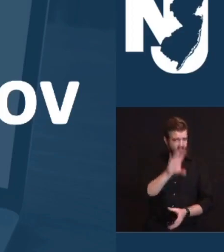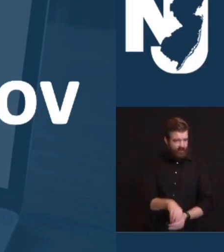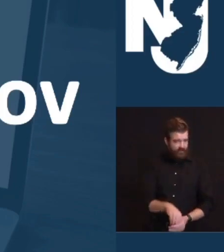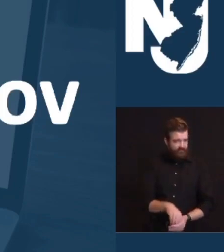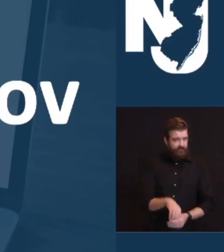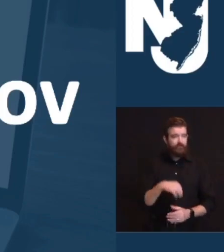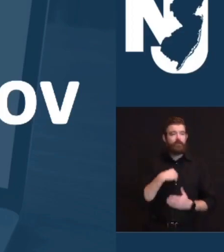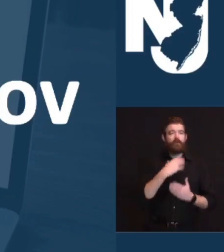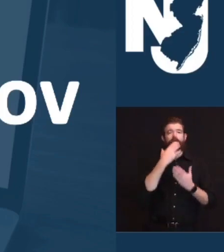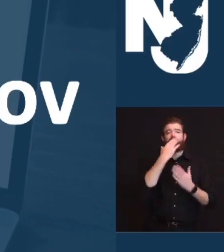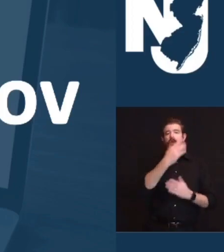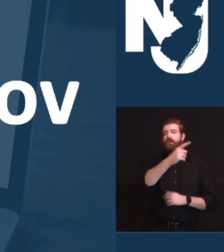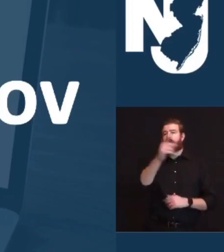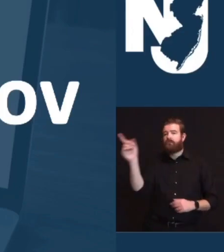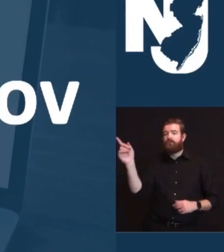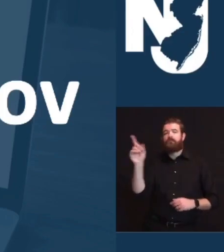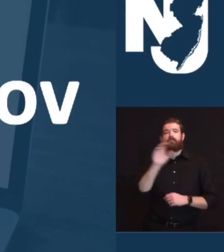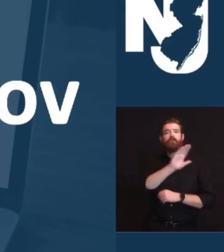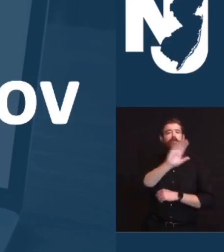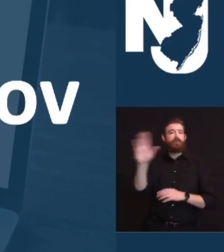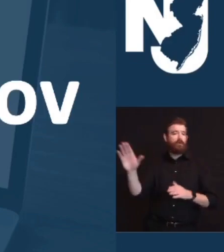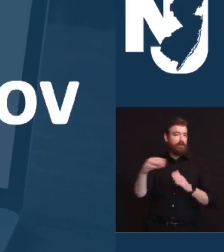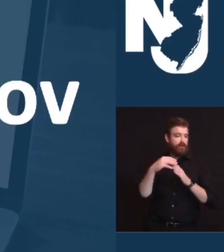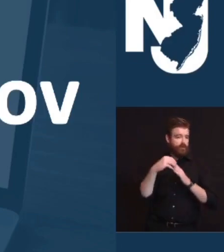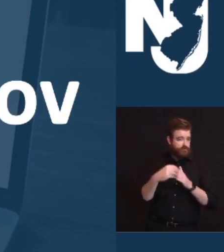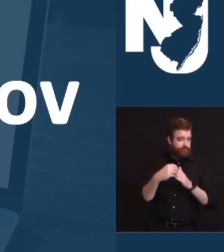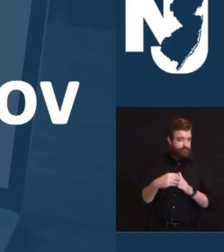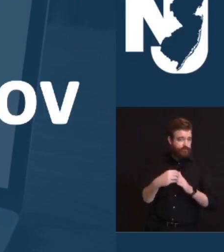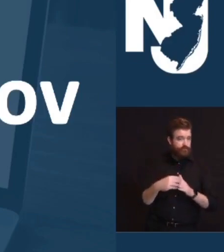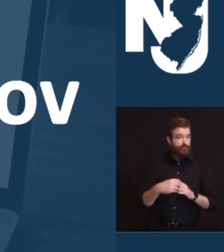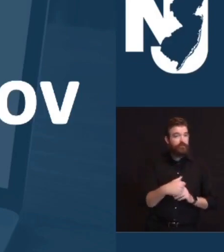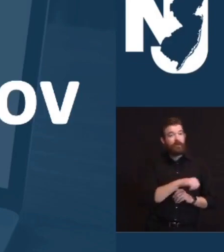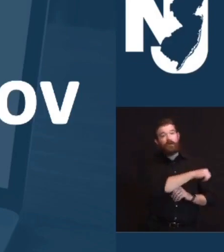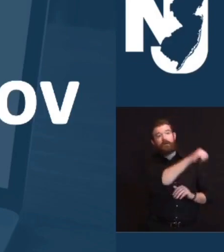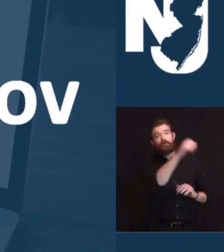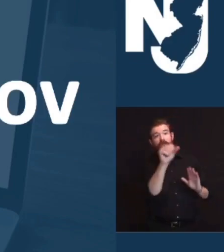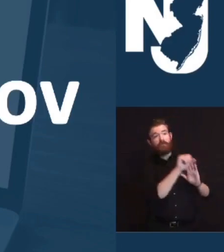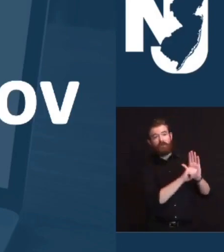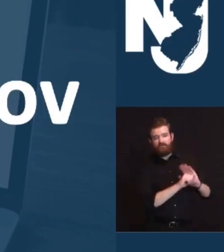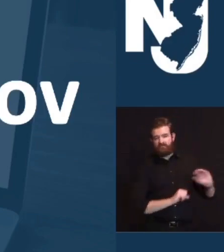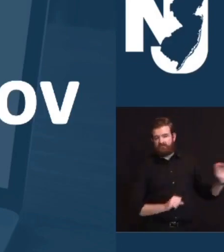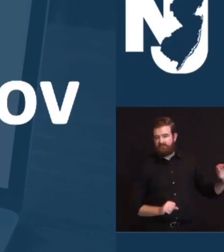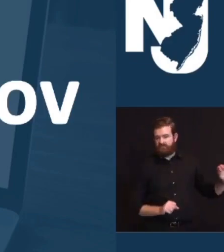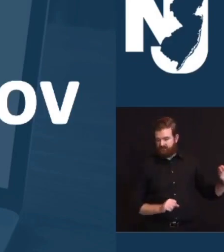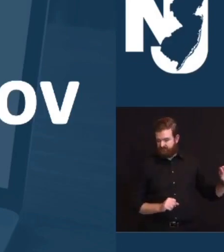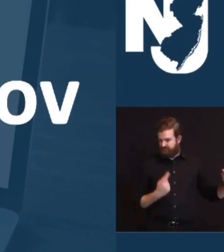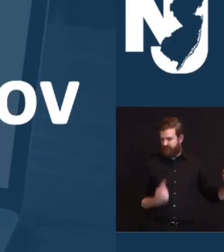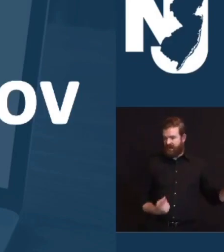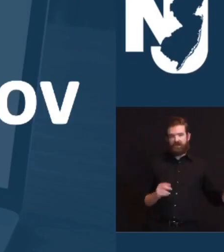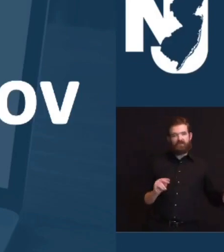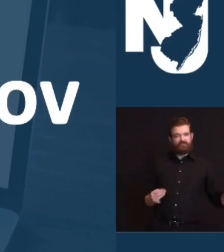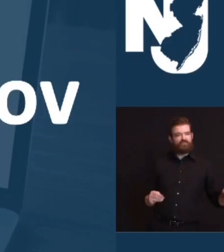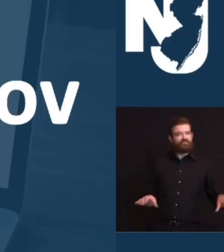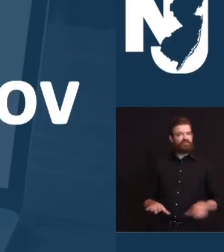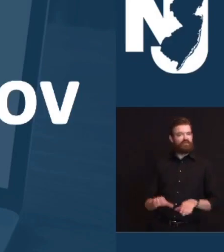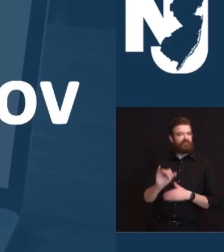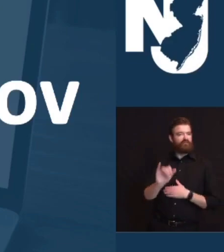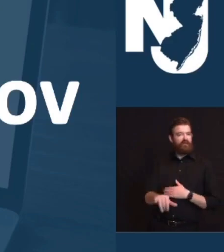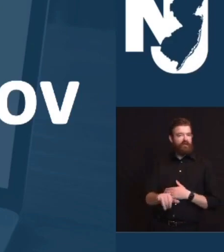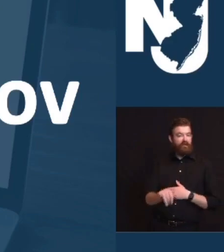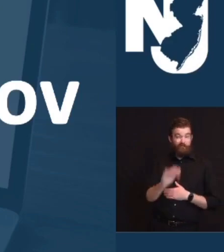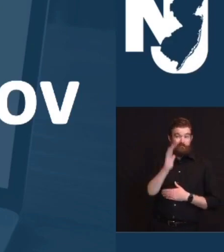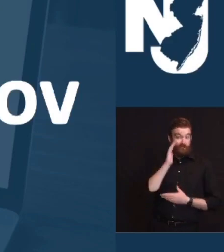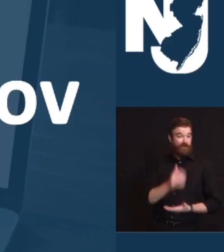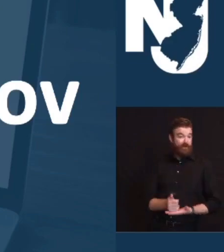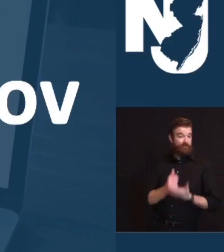no reason any other state hasn't done this, but they haven't. New Jersey's done it. So not only is this a game changer for our state, but God